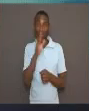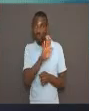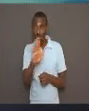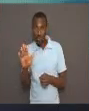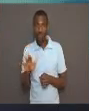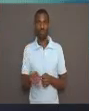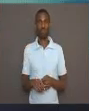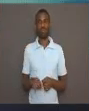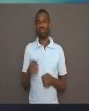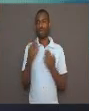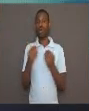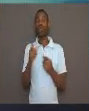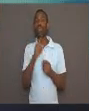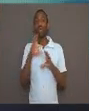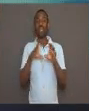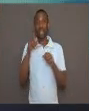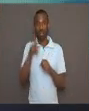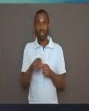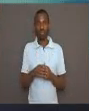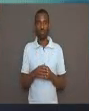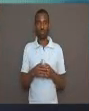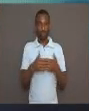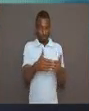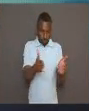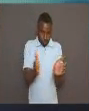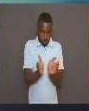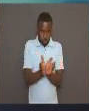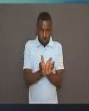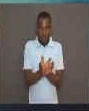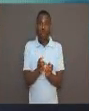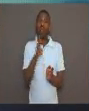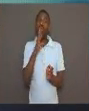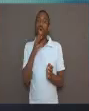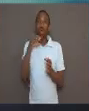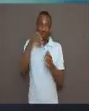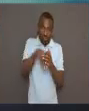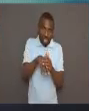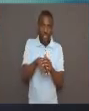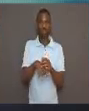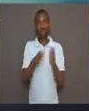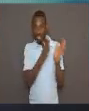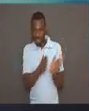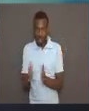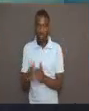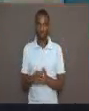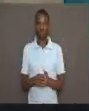home, simply add some dish detergent or soap to water.